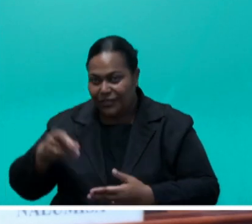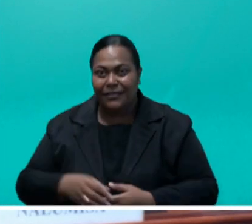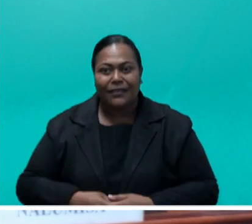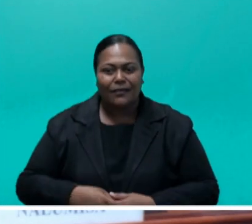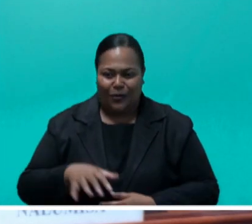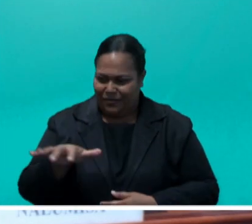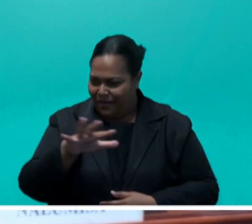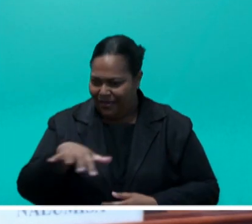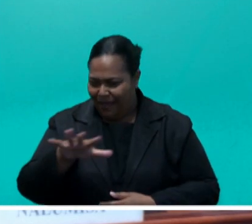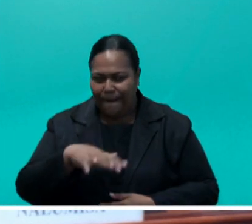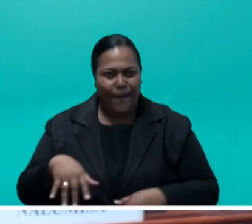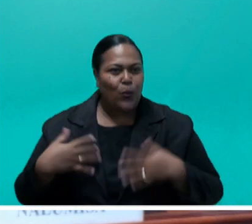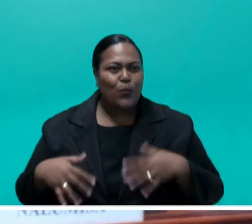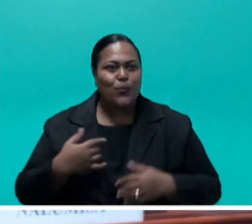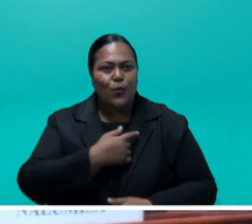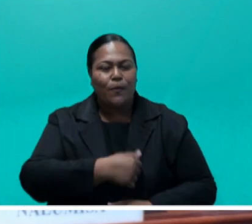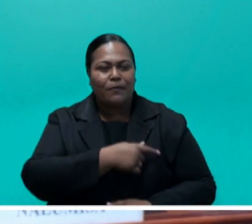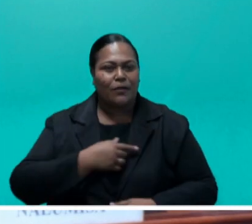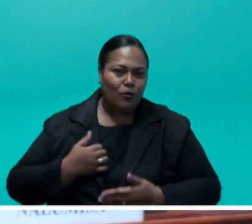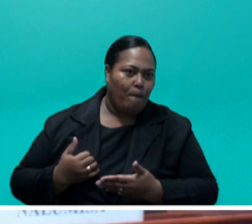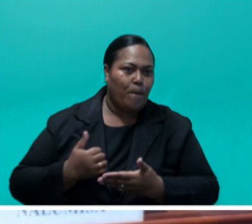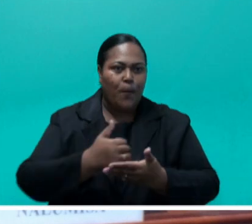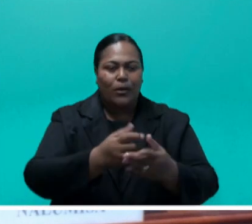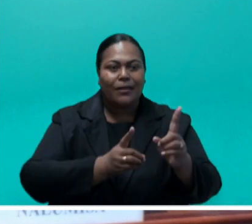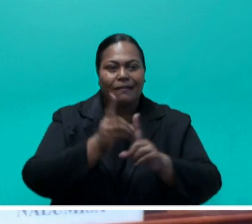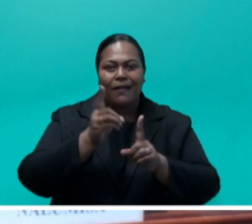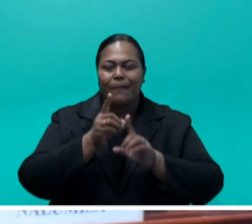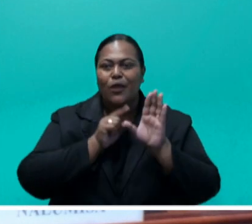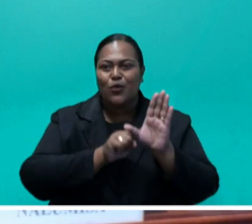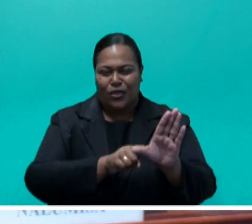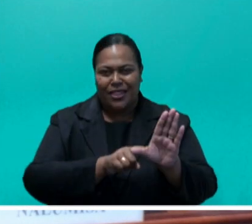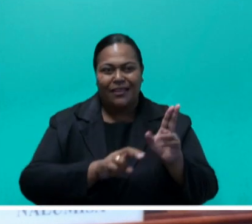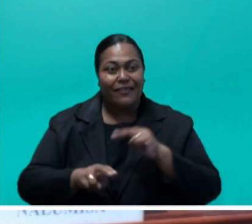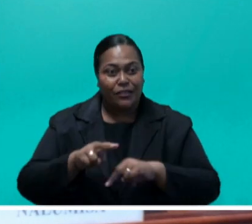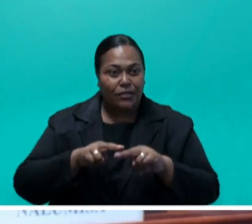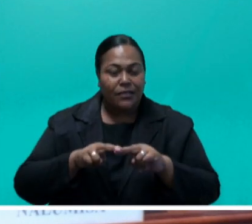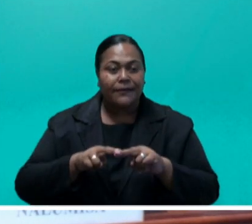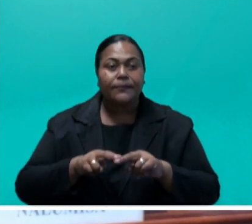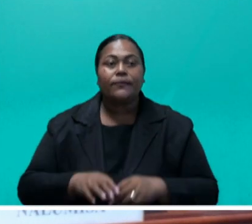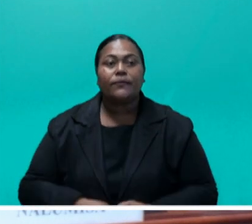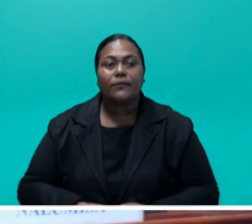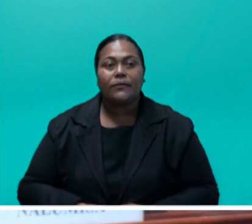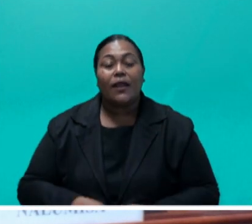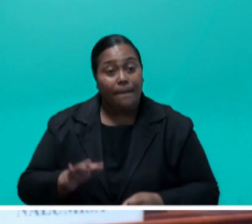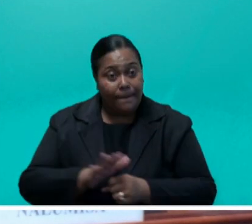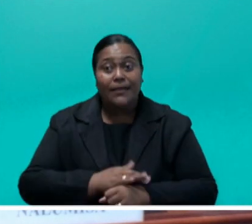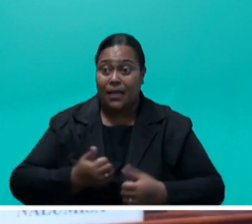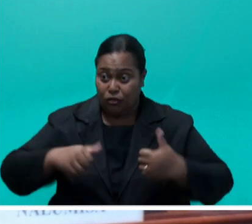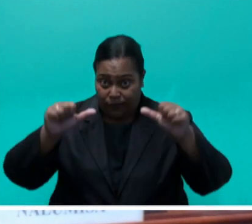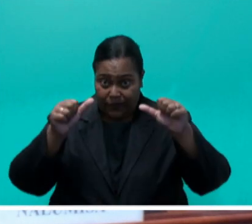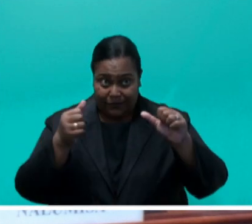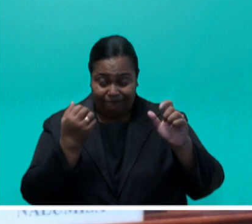their unwavering commitment towards the development of youth in Fiji. May these achievements serve as a source